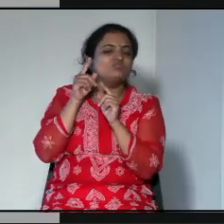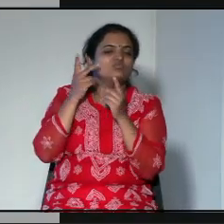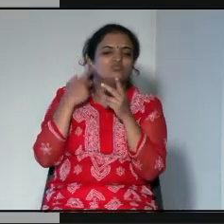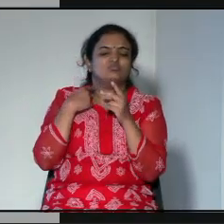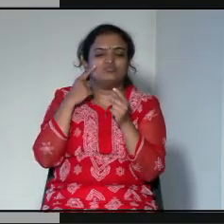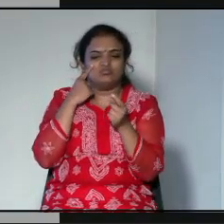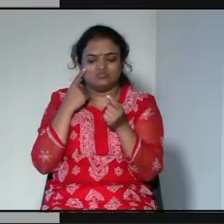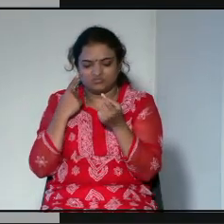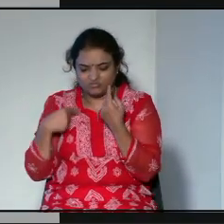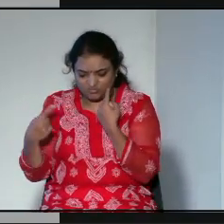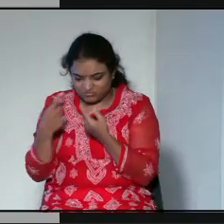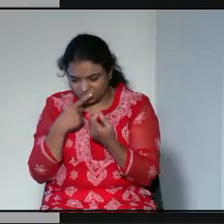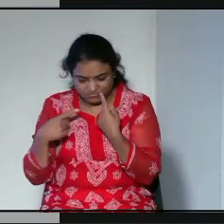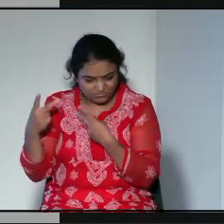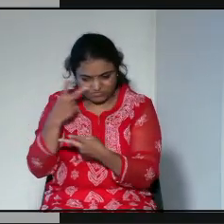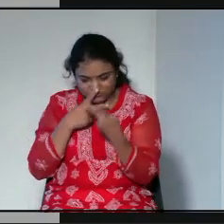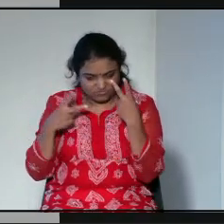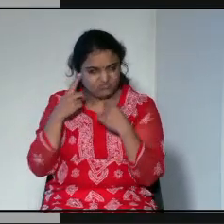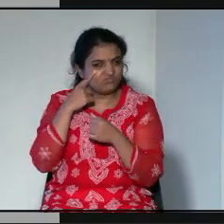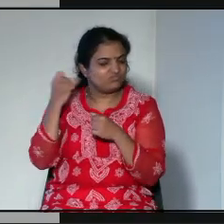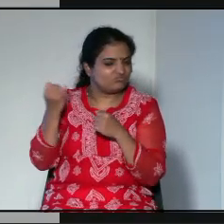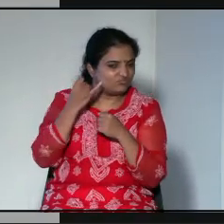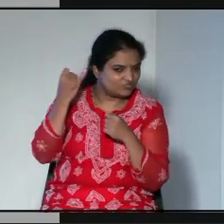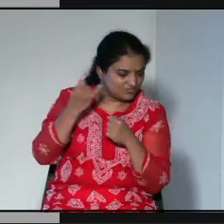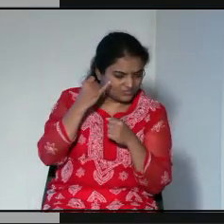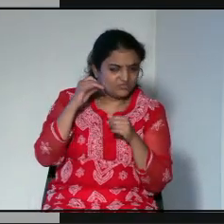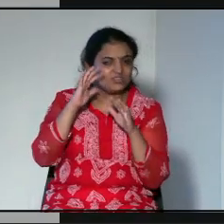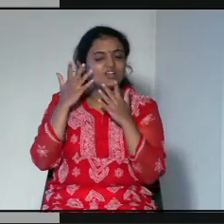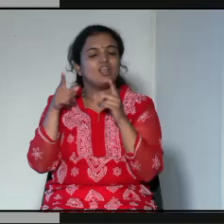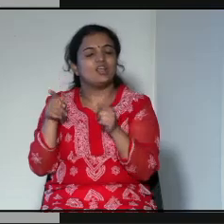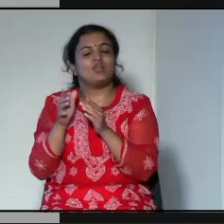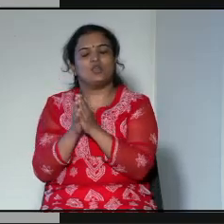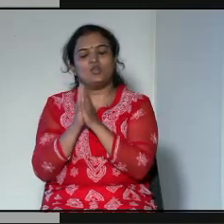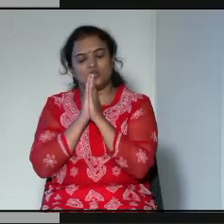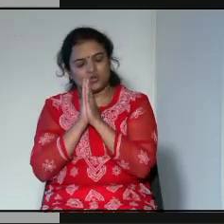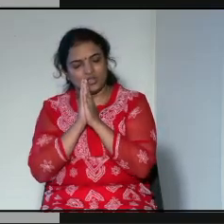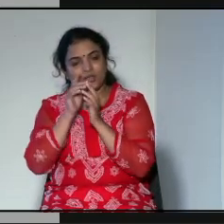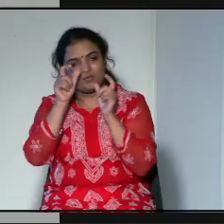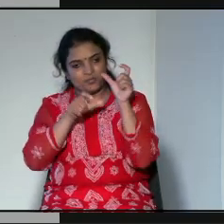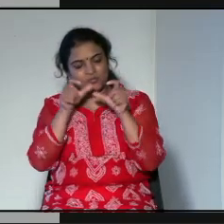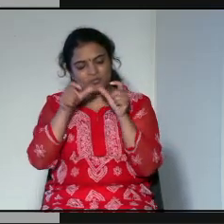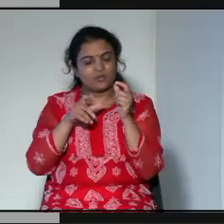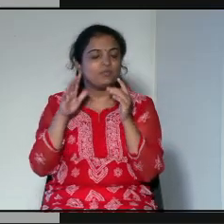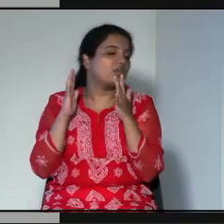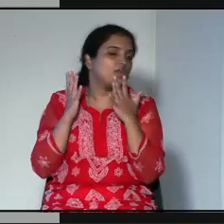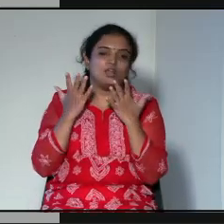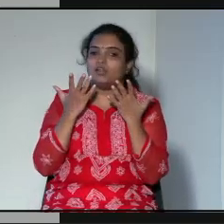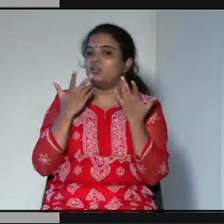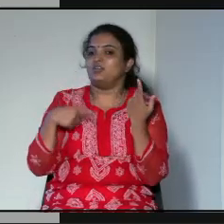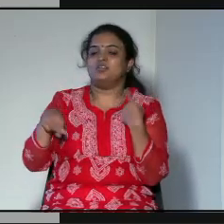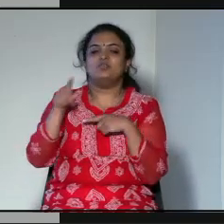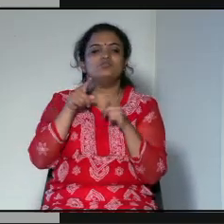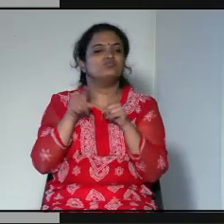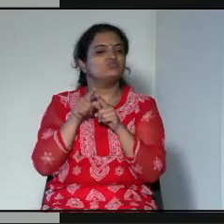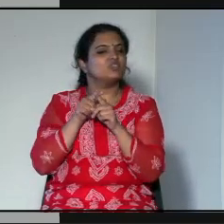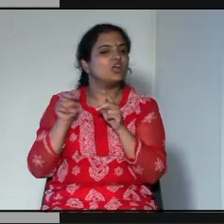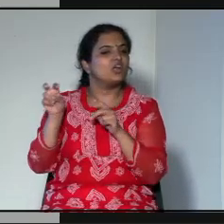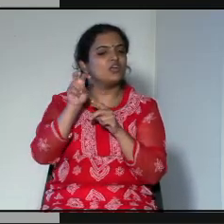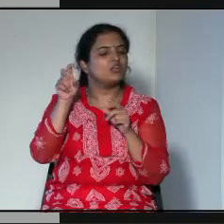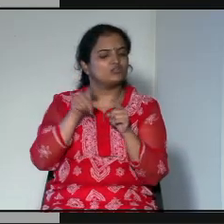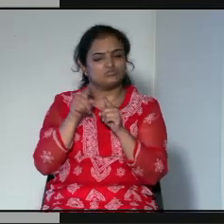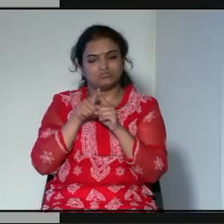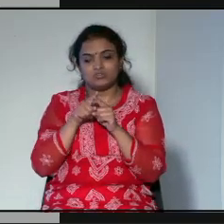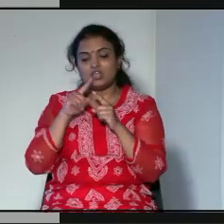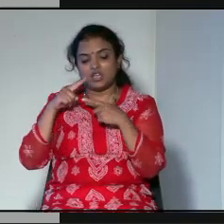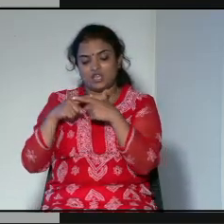of Danteshwari, the enigmatic patron goddess of the people of Bastar, where she travels from the Jagdalpur